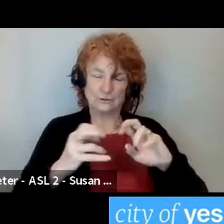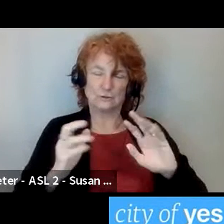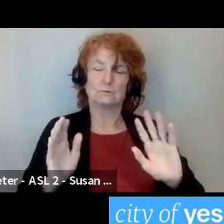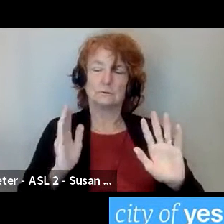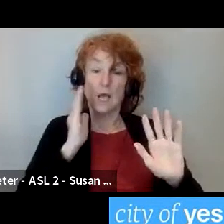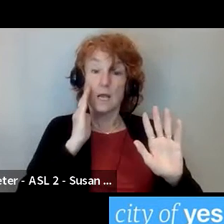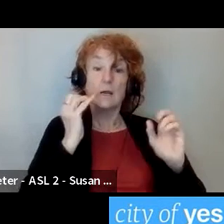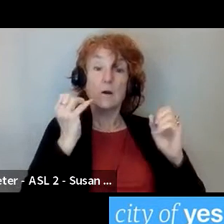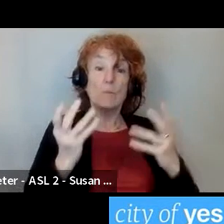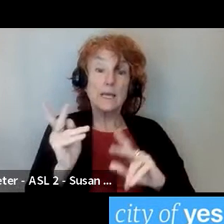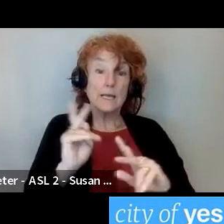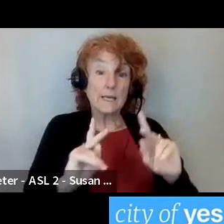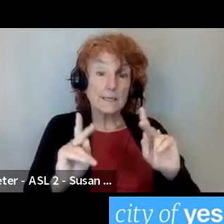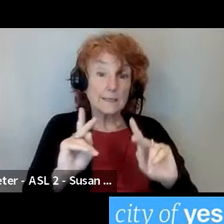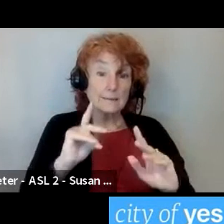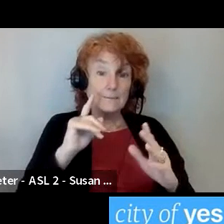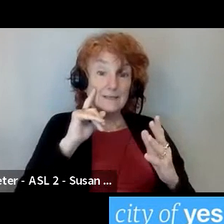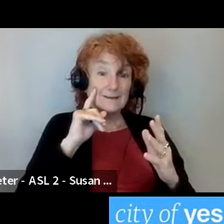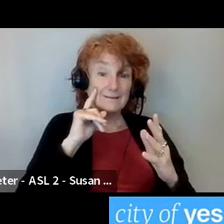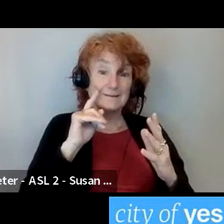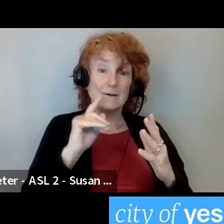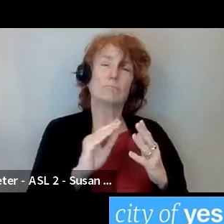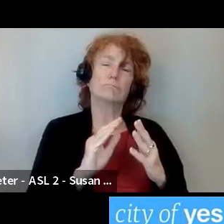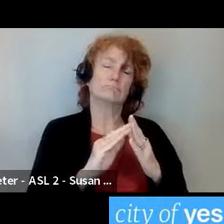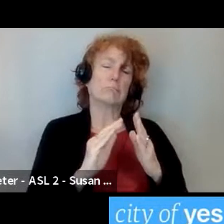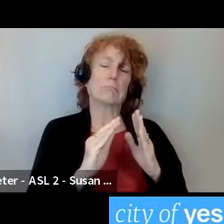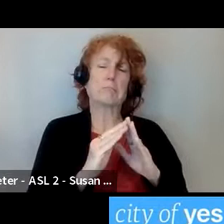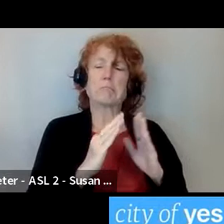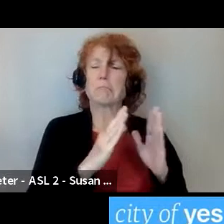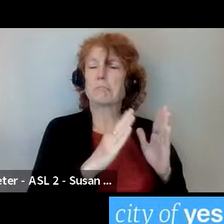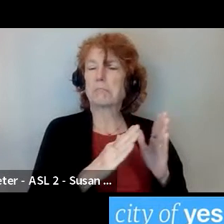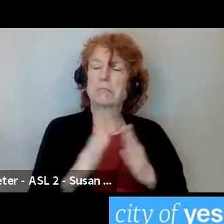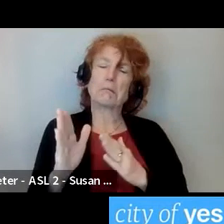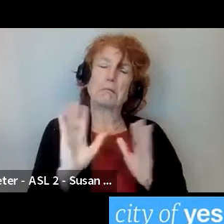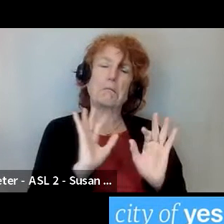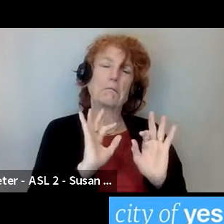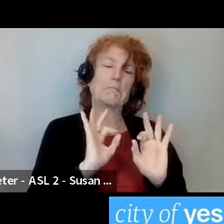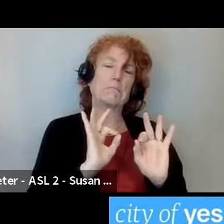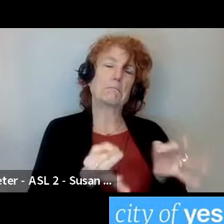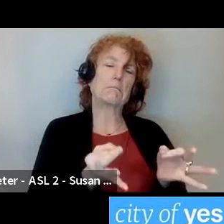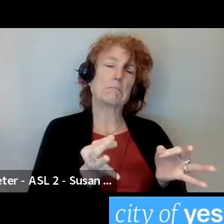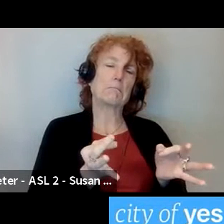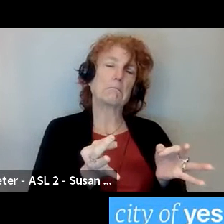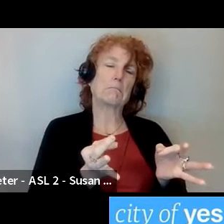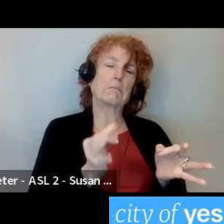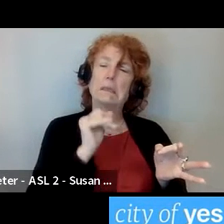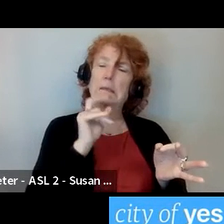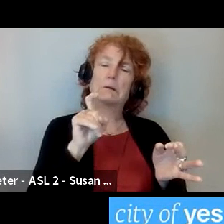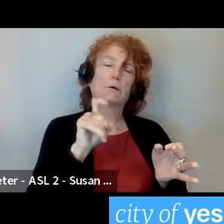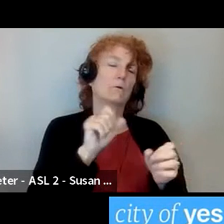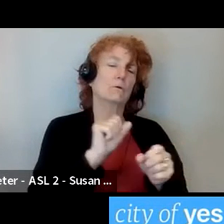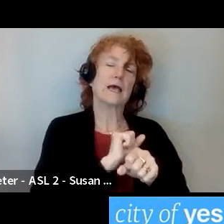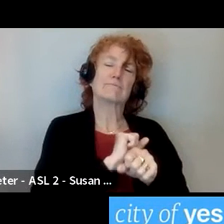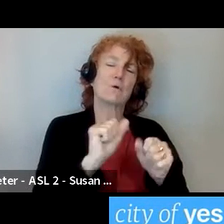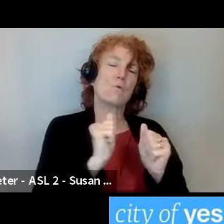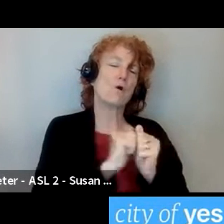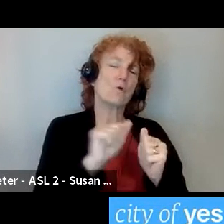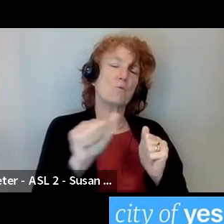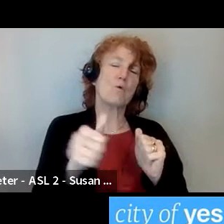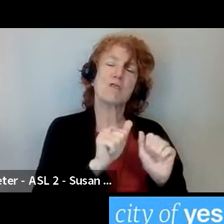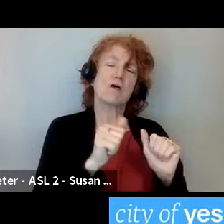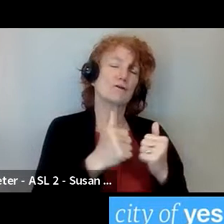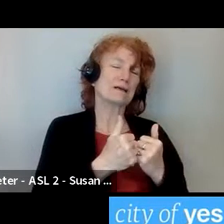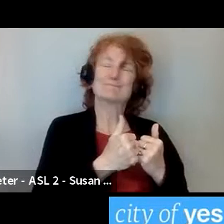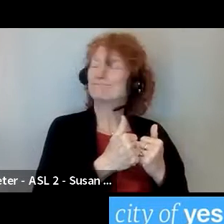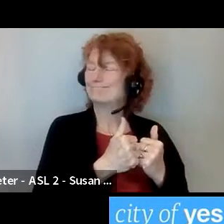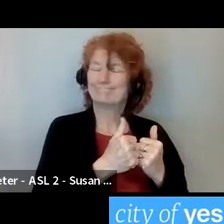of people think that city planning can make decisions in the absence of collaboration with our fellow agencies. That's definitely not